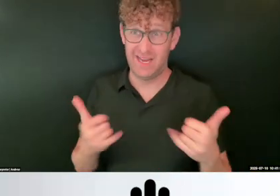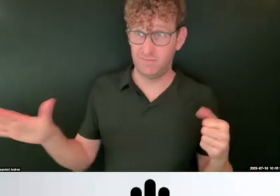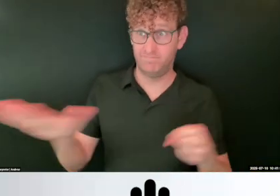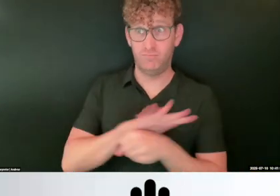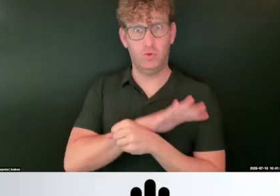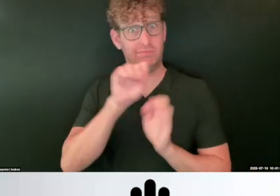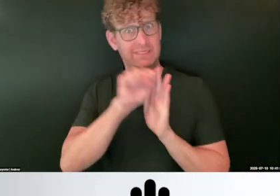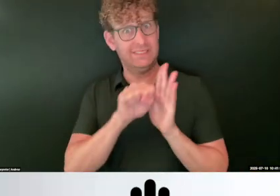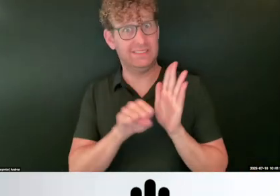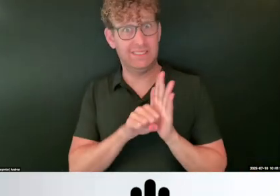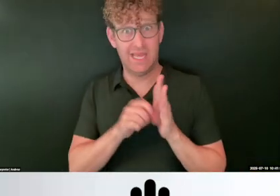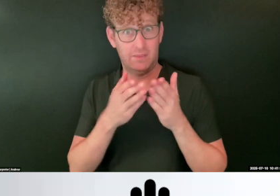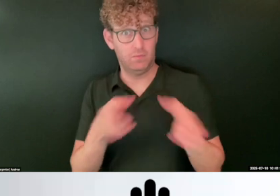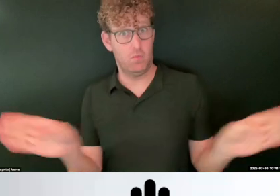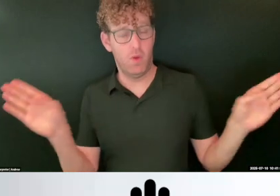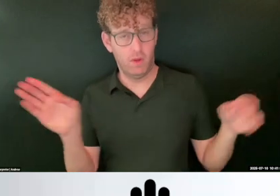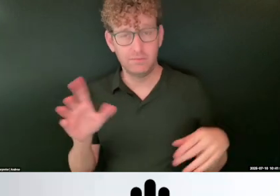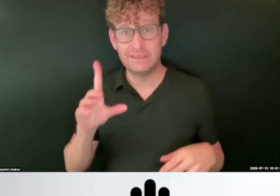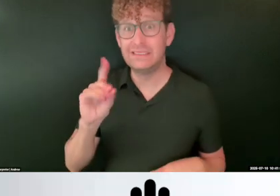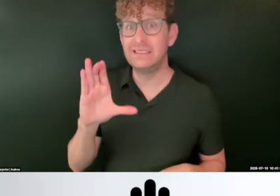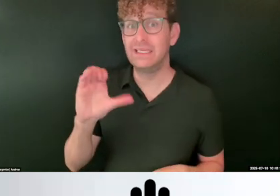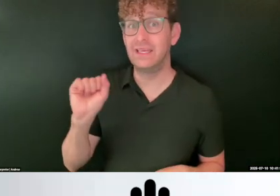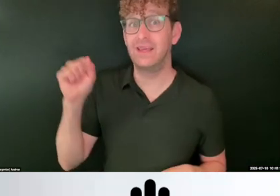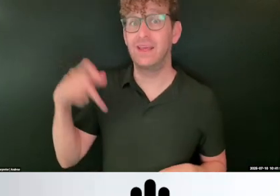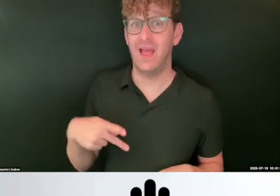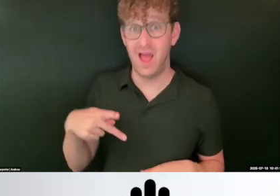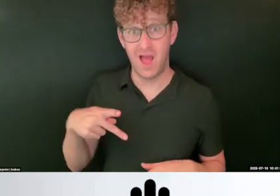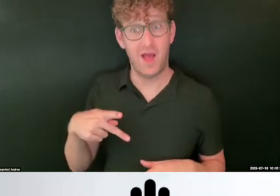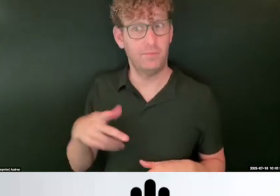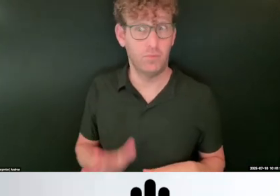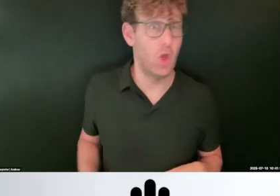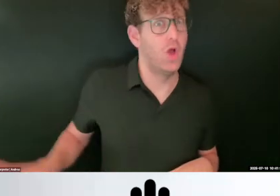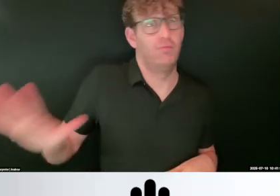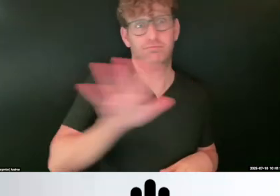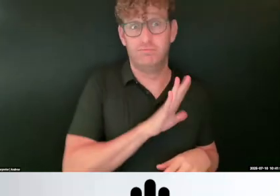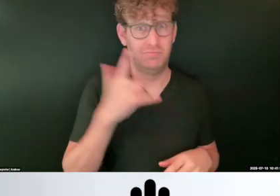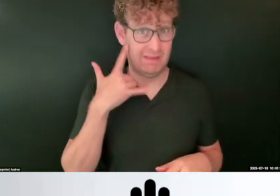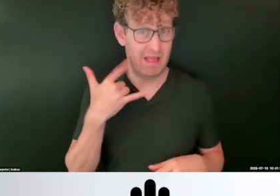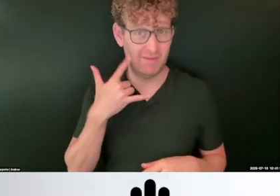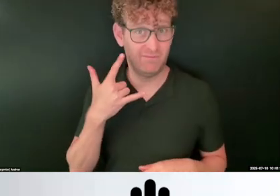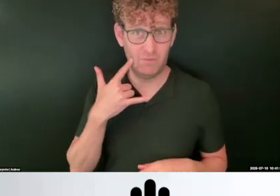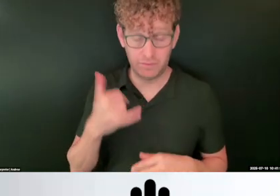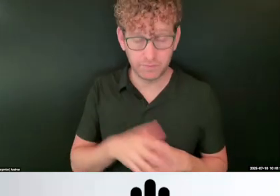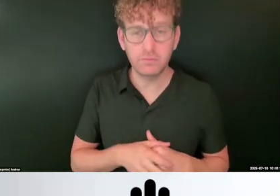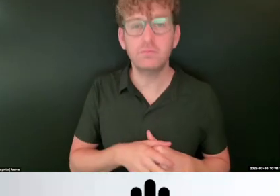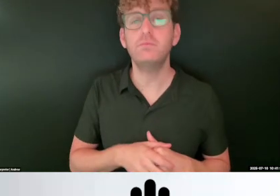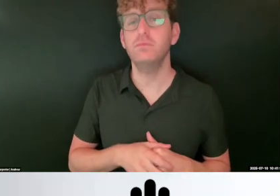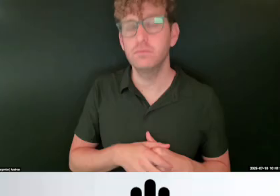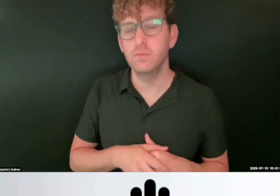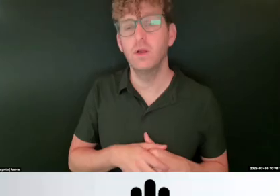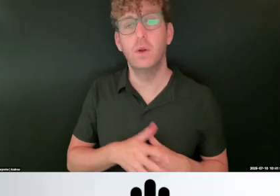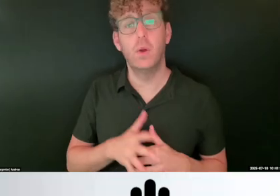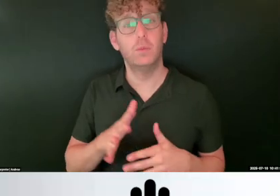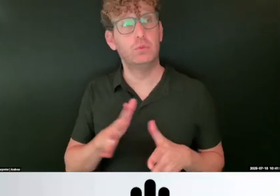the state from top to bottom. And so from our very preliminary data right now, which is it's